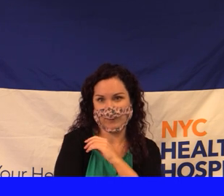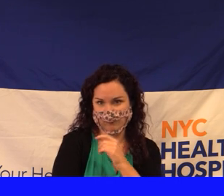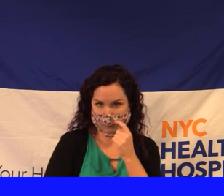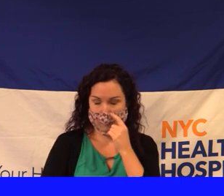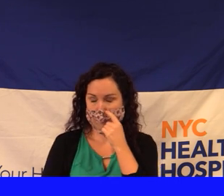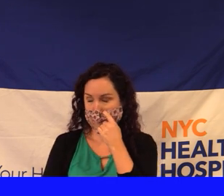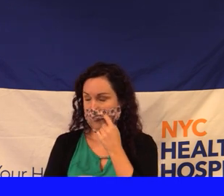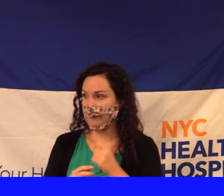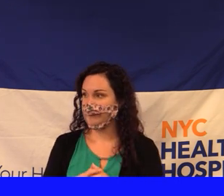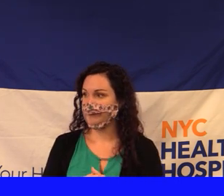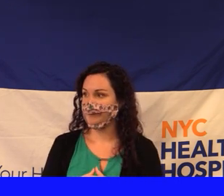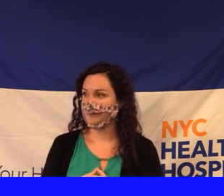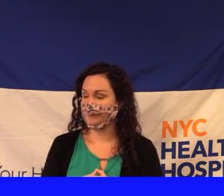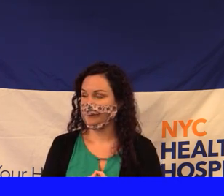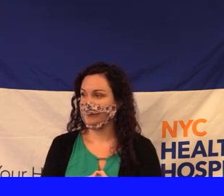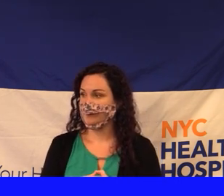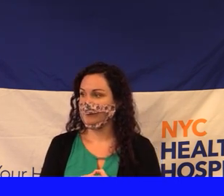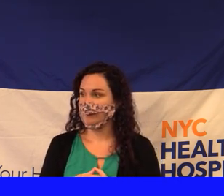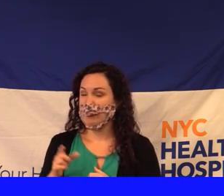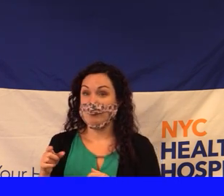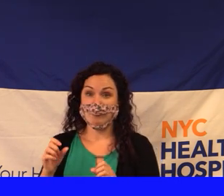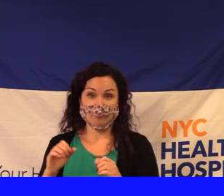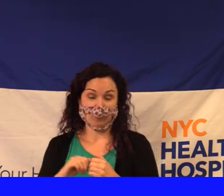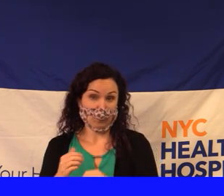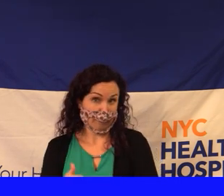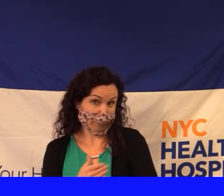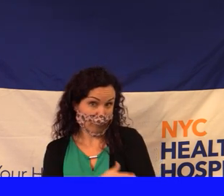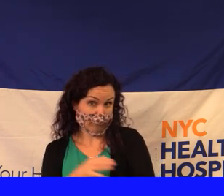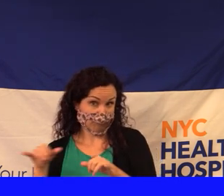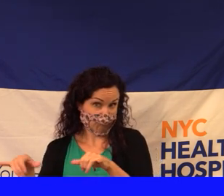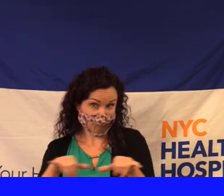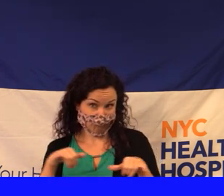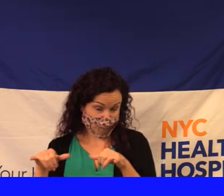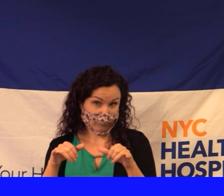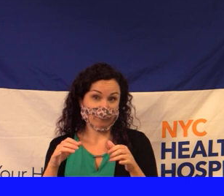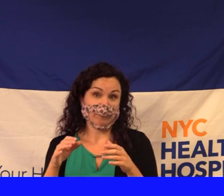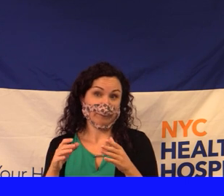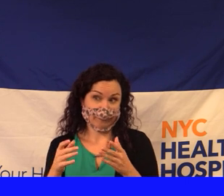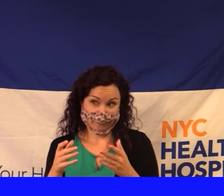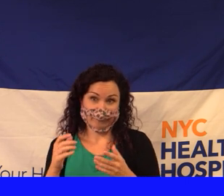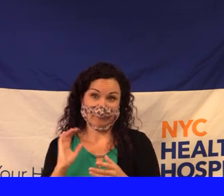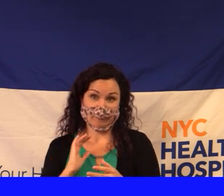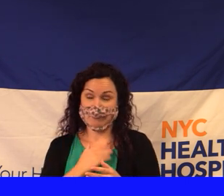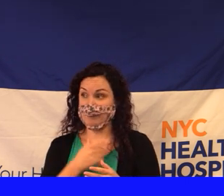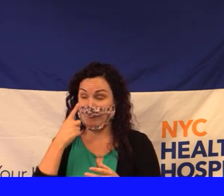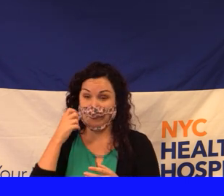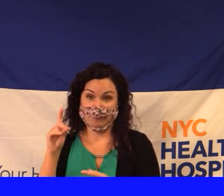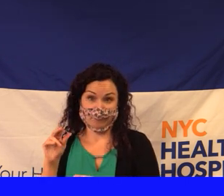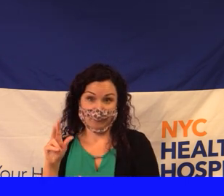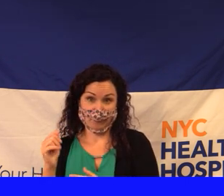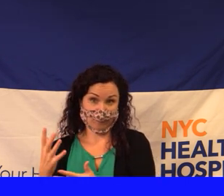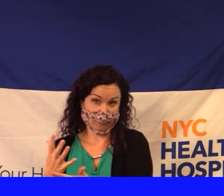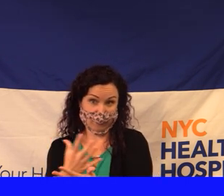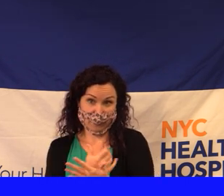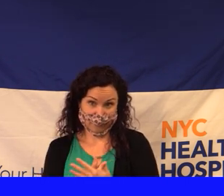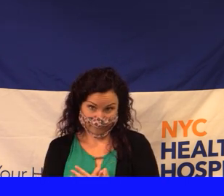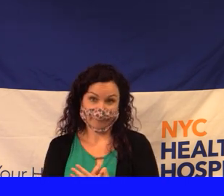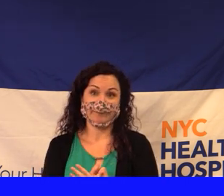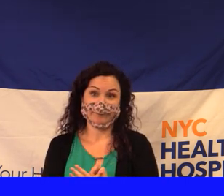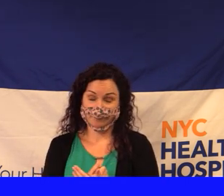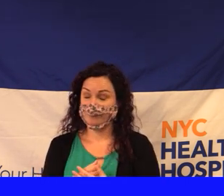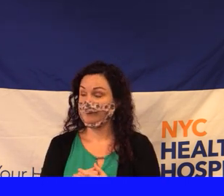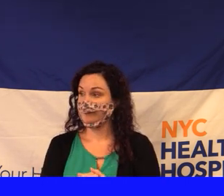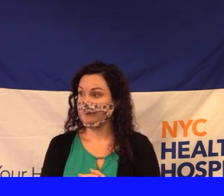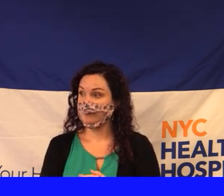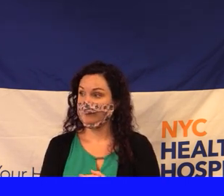This is going to give us the ability to kind of improve and standardize our formulary because of this data of what is actually being